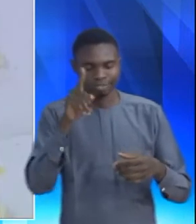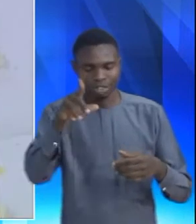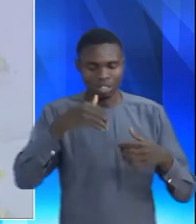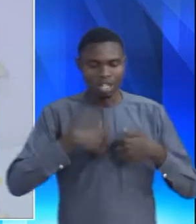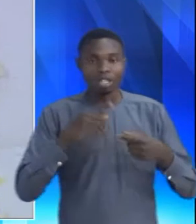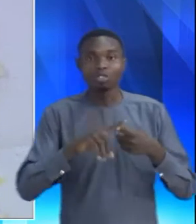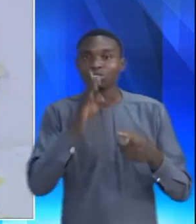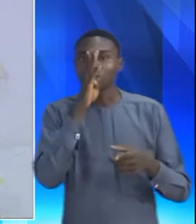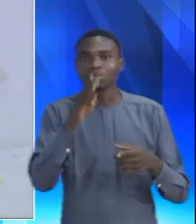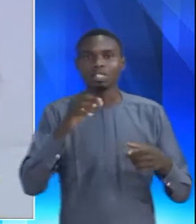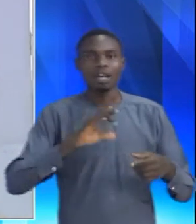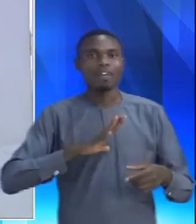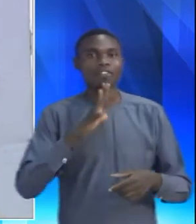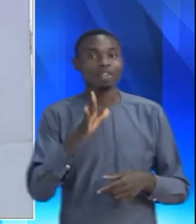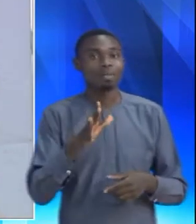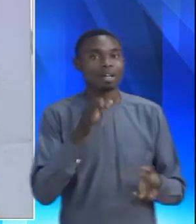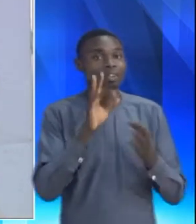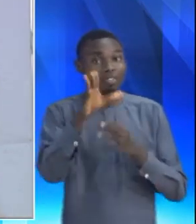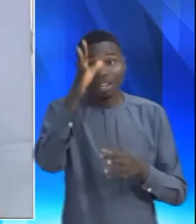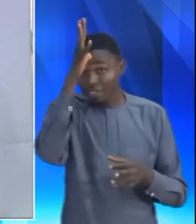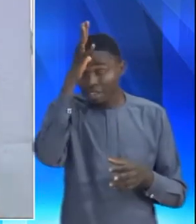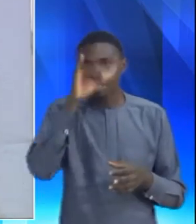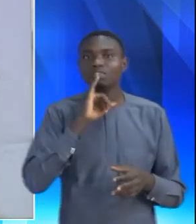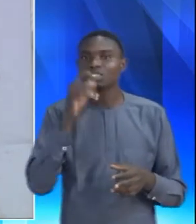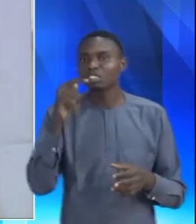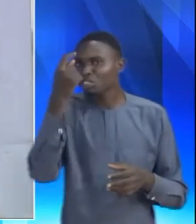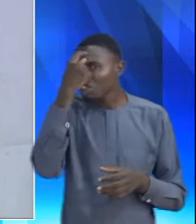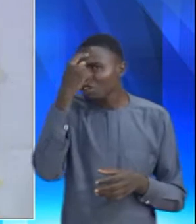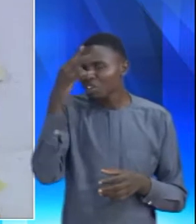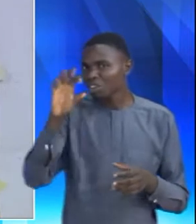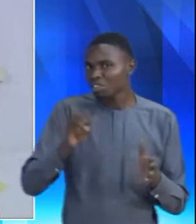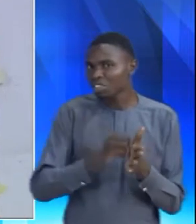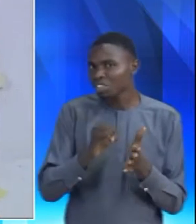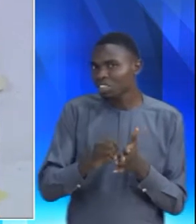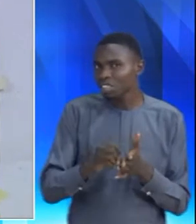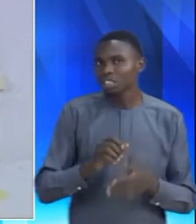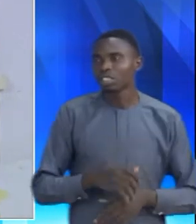your father is the governor of this state, and